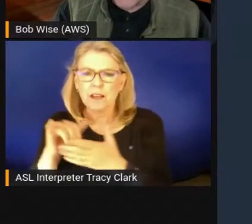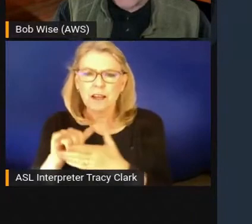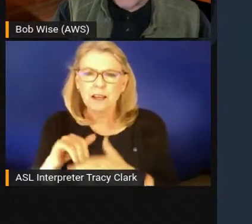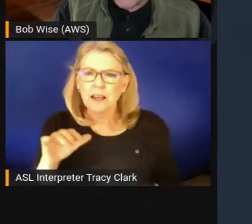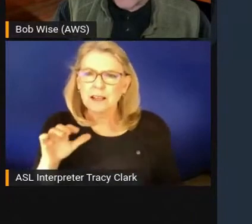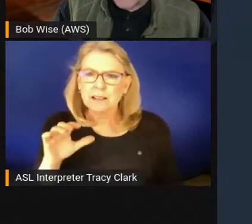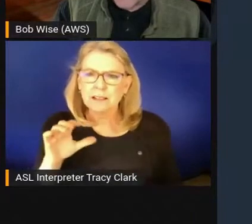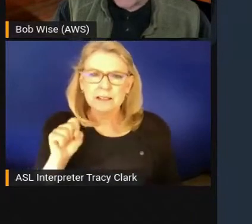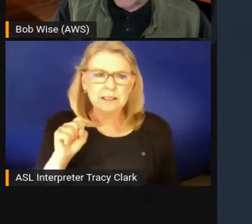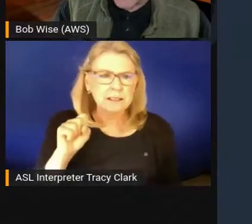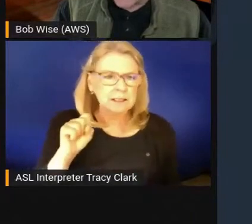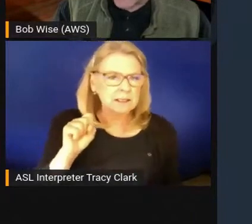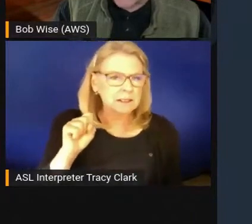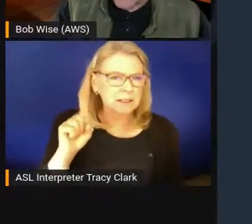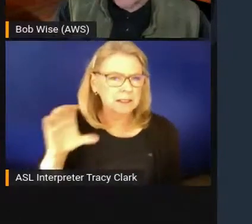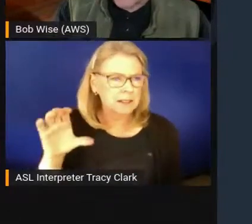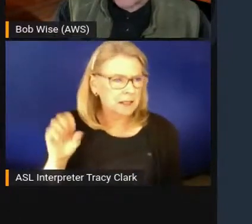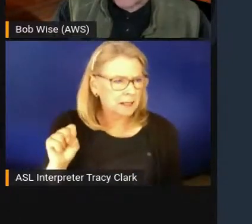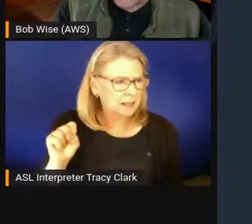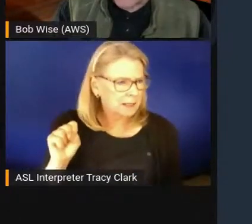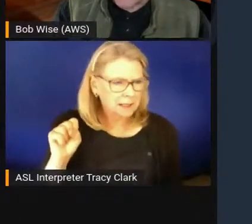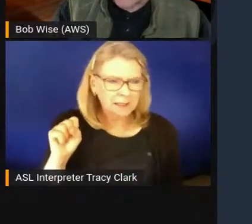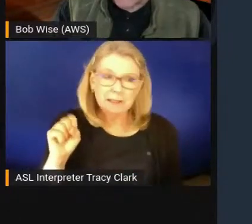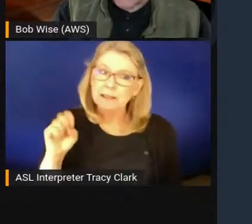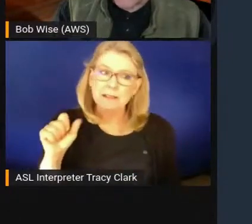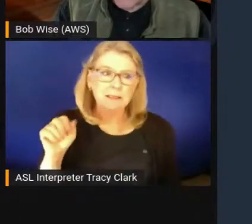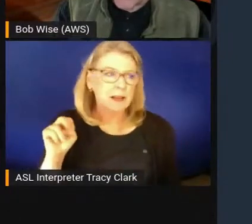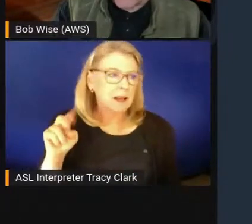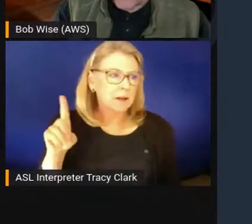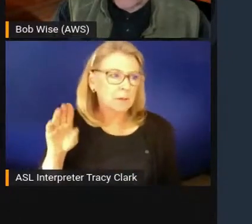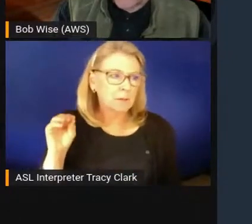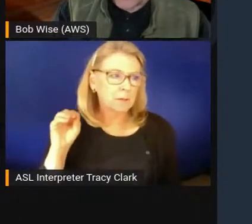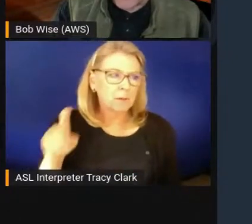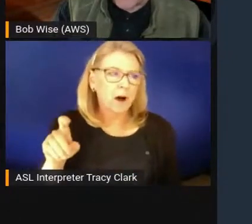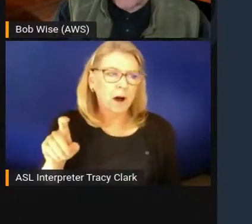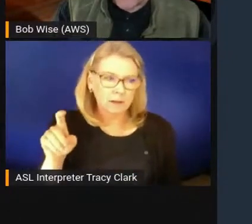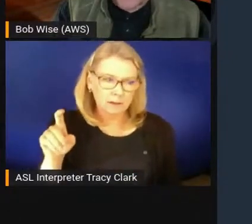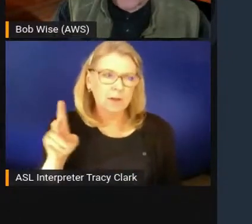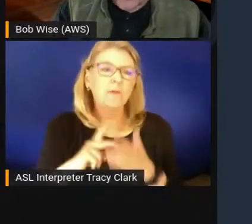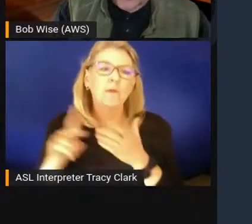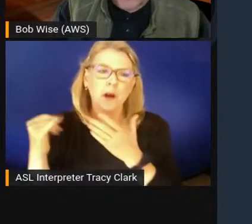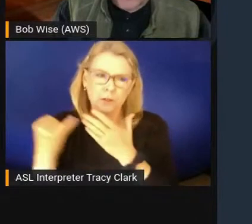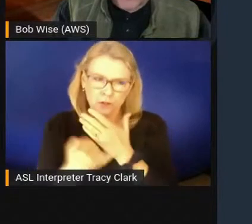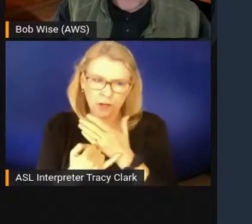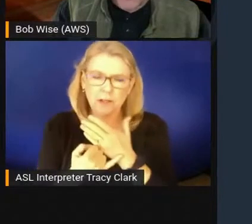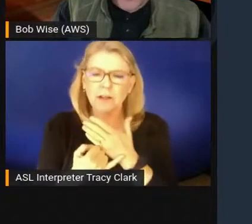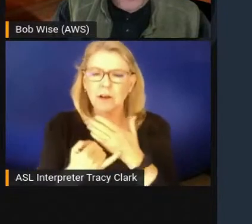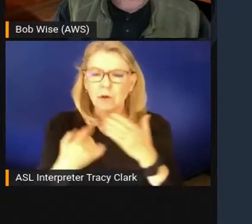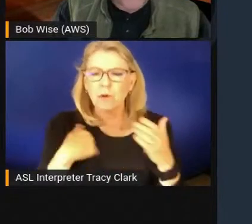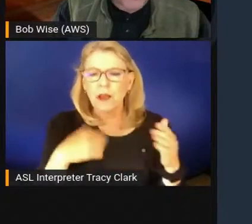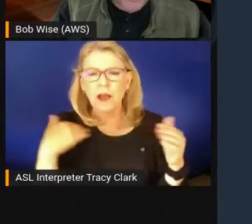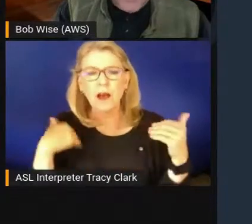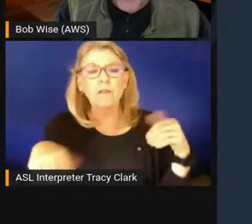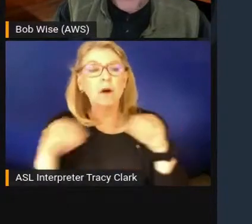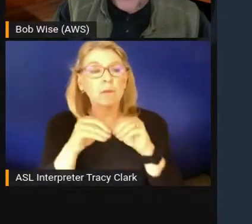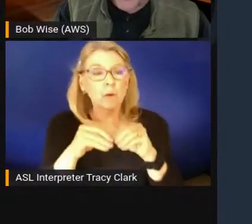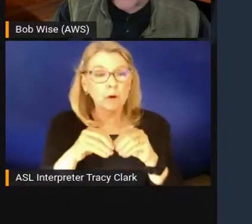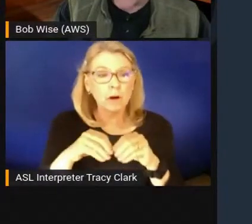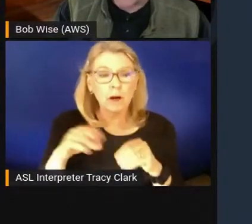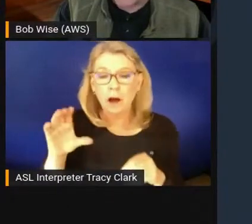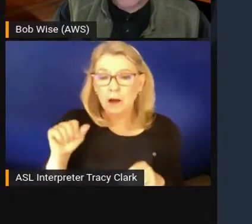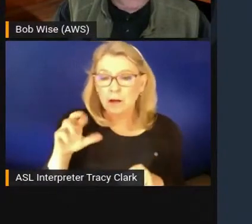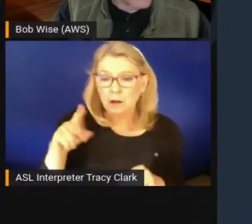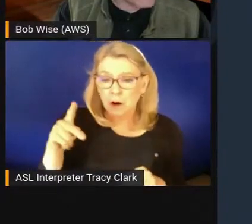project. We've already talked about ACK, of course, but we have more Carpenter, CNI,